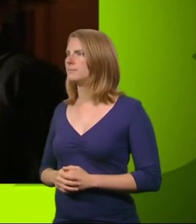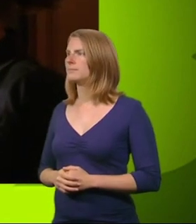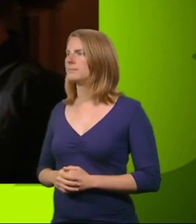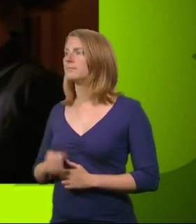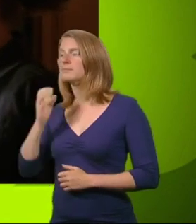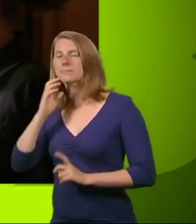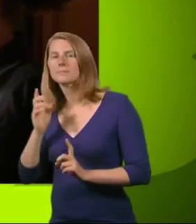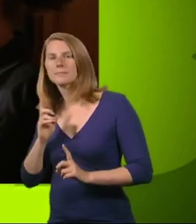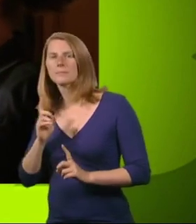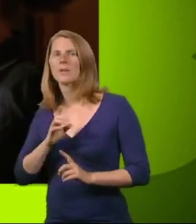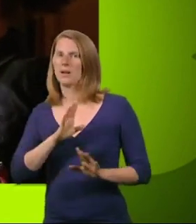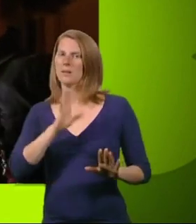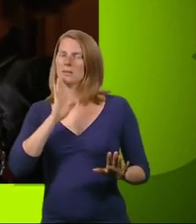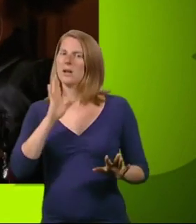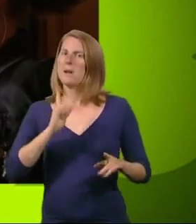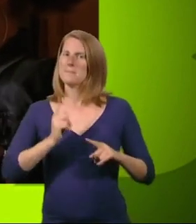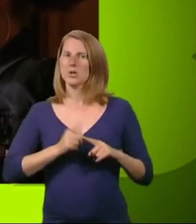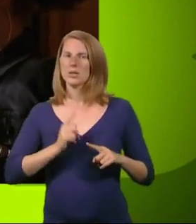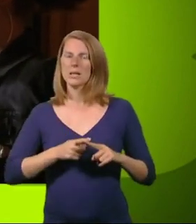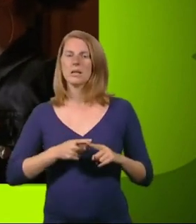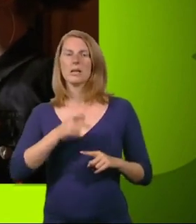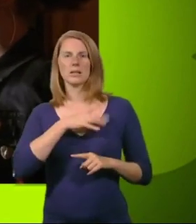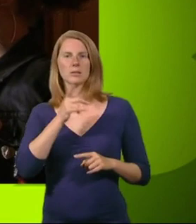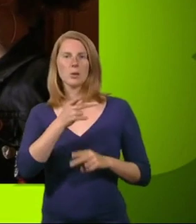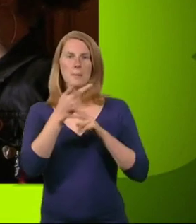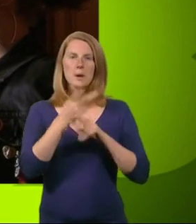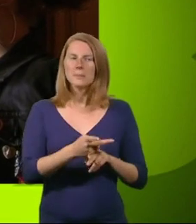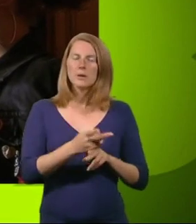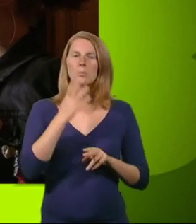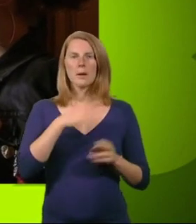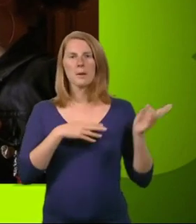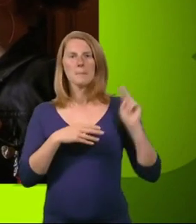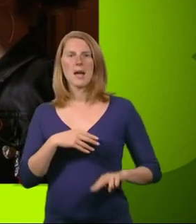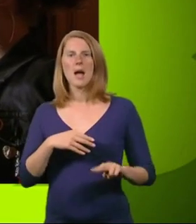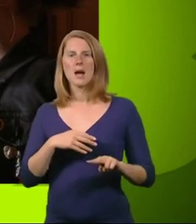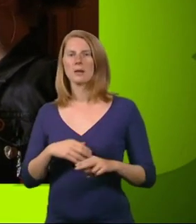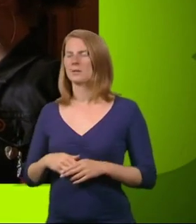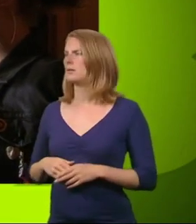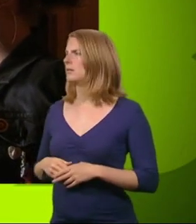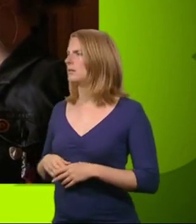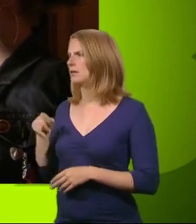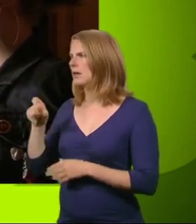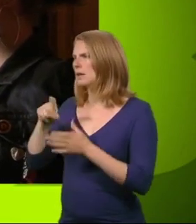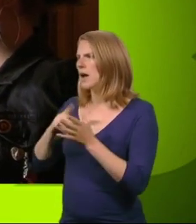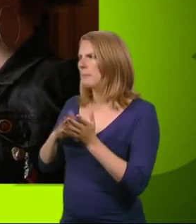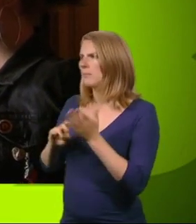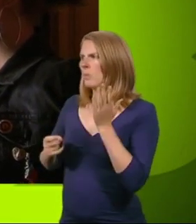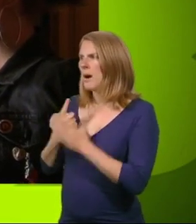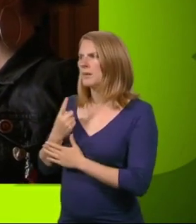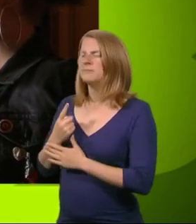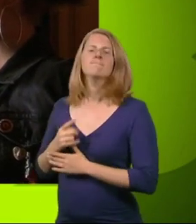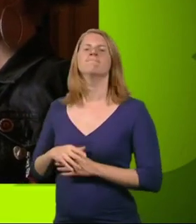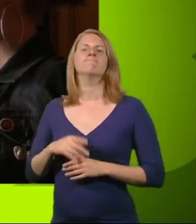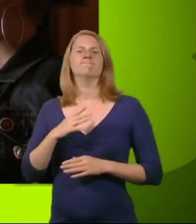Beaker? Listen, this is an emergency. I need you to babysit while I come back to the dumping ground. What? What happened to Cam? She's